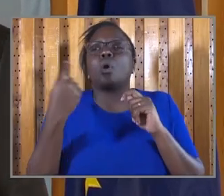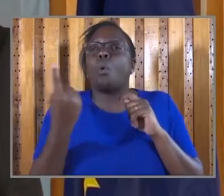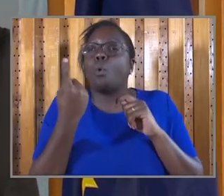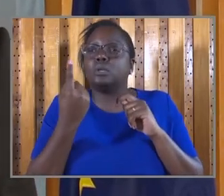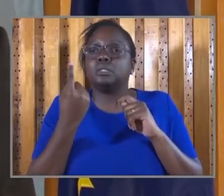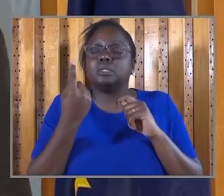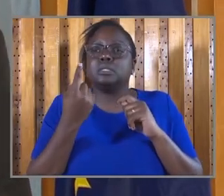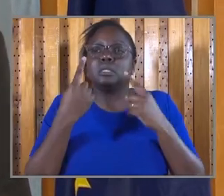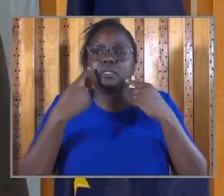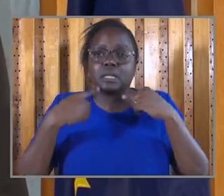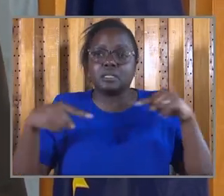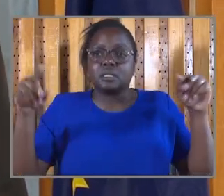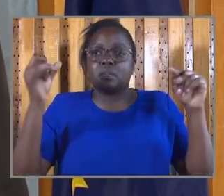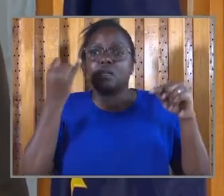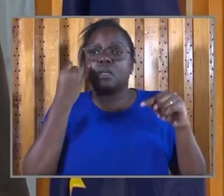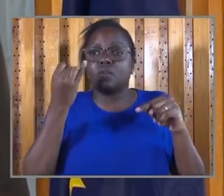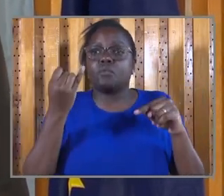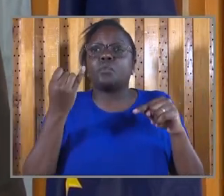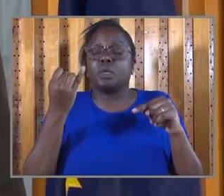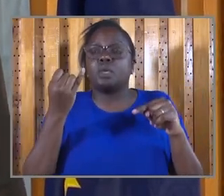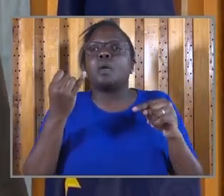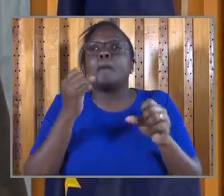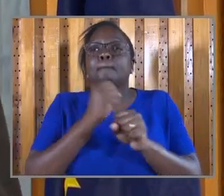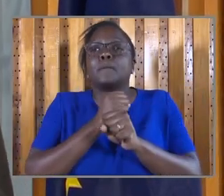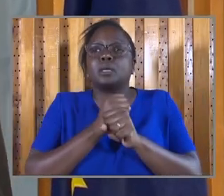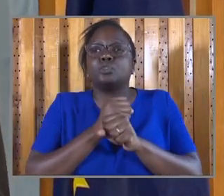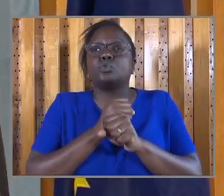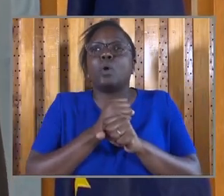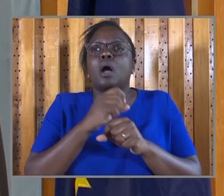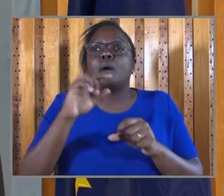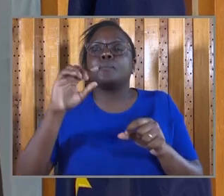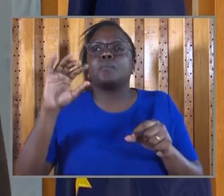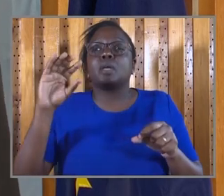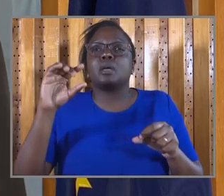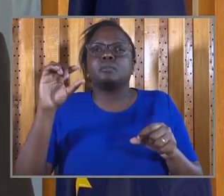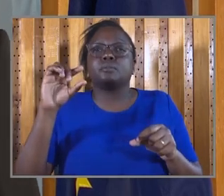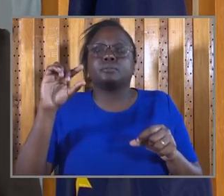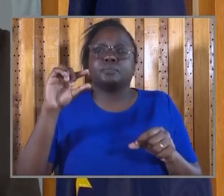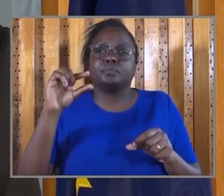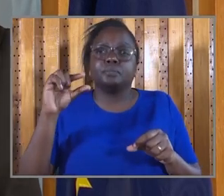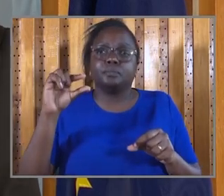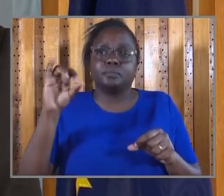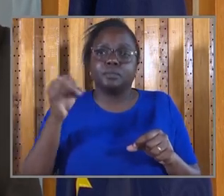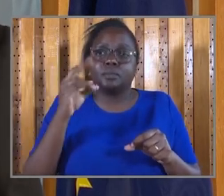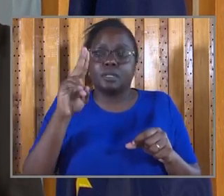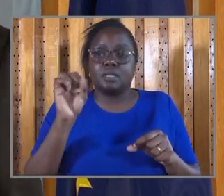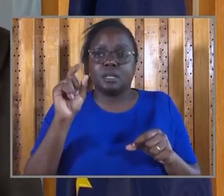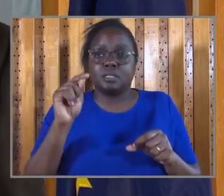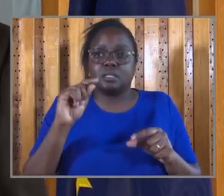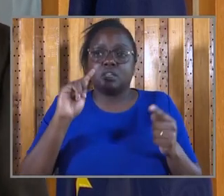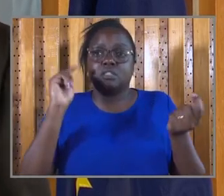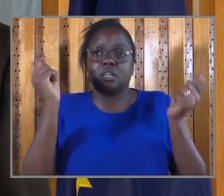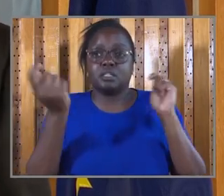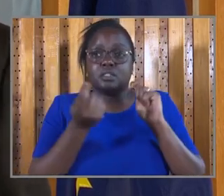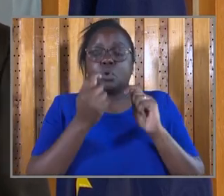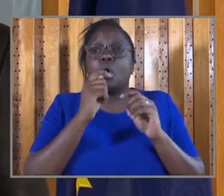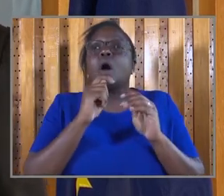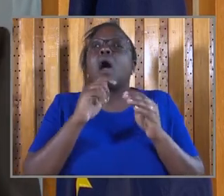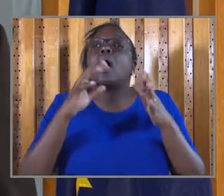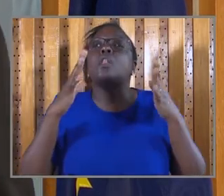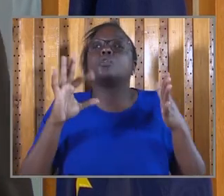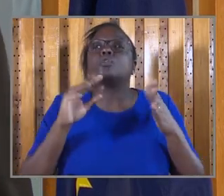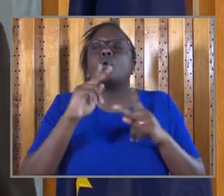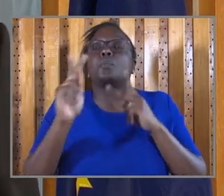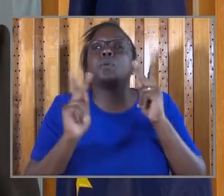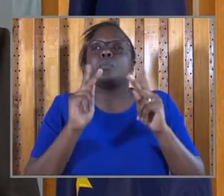if we make it into a just transition. Because the vast majority of the people across the globe do see that